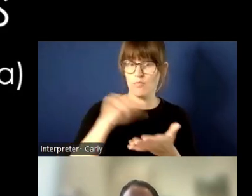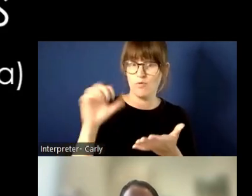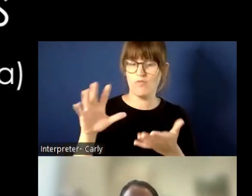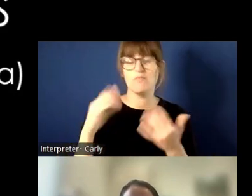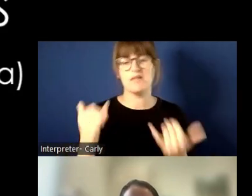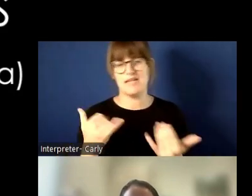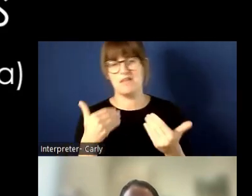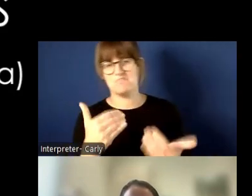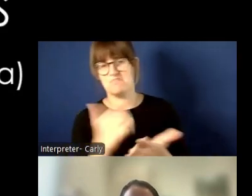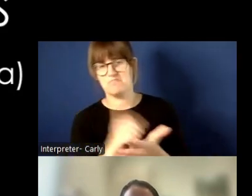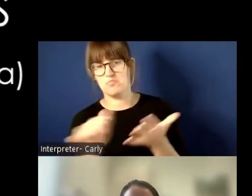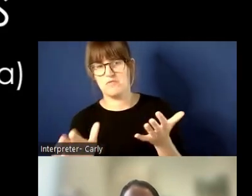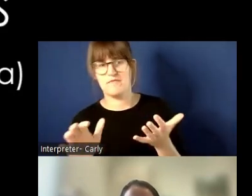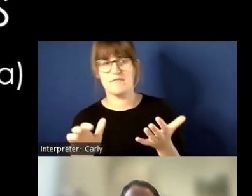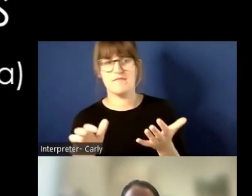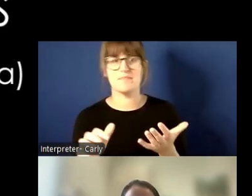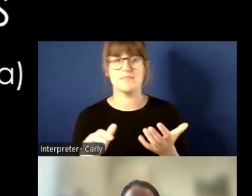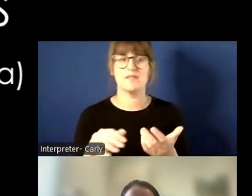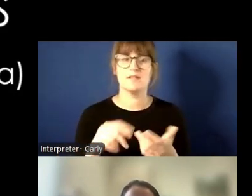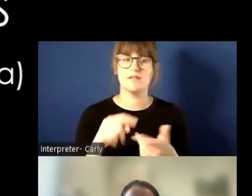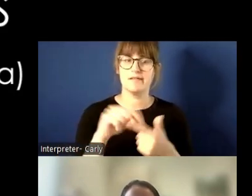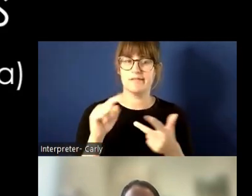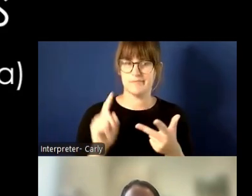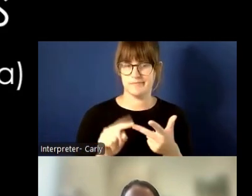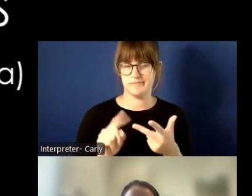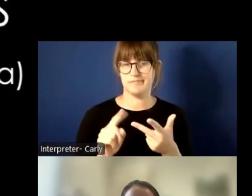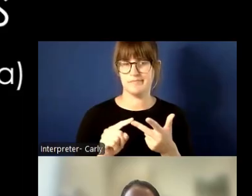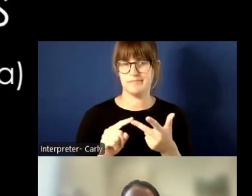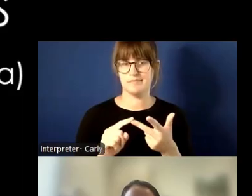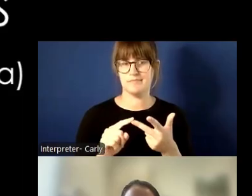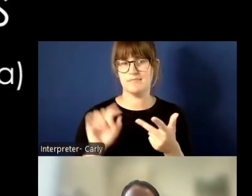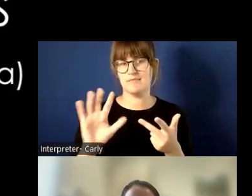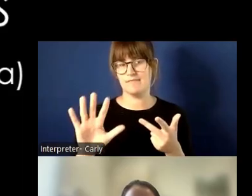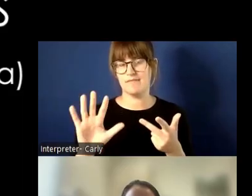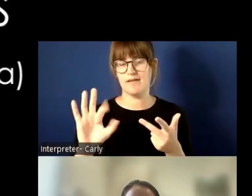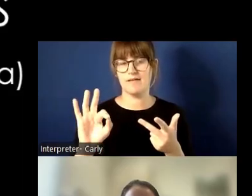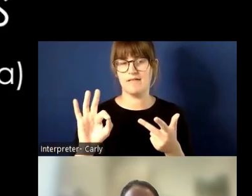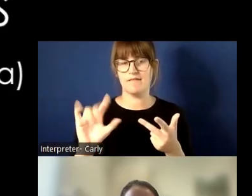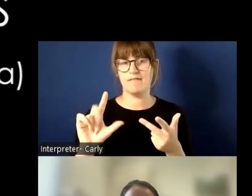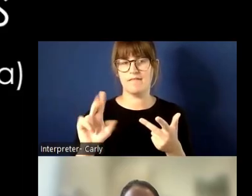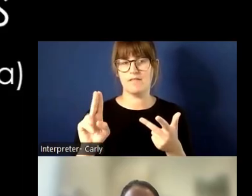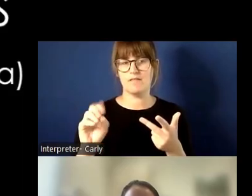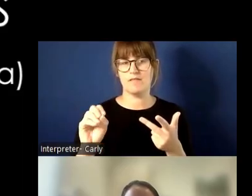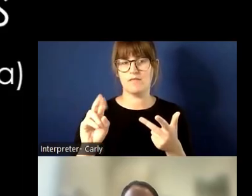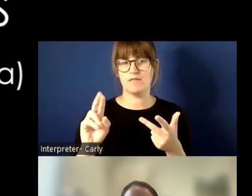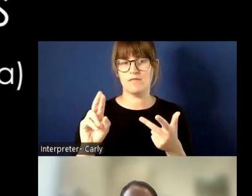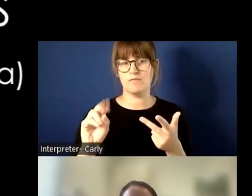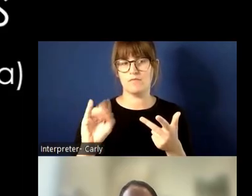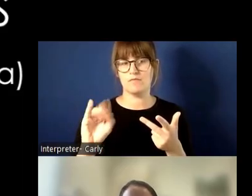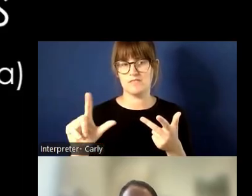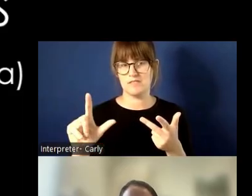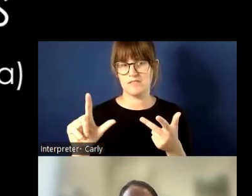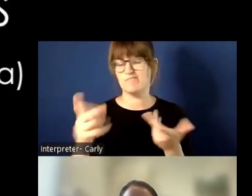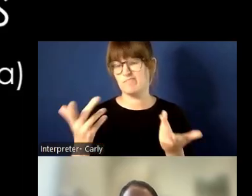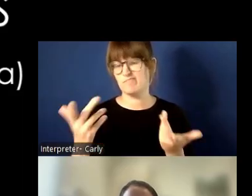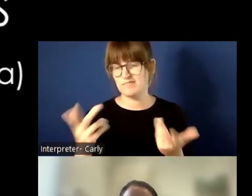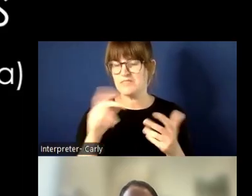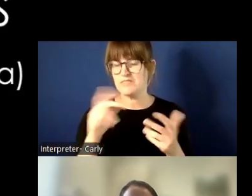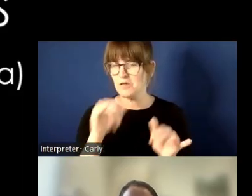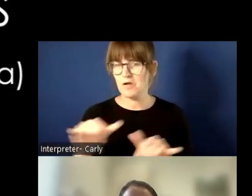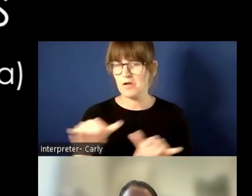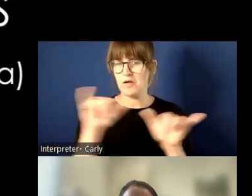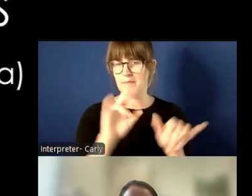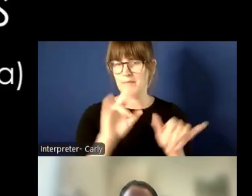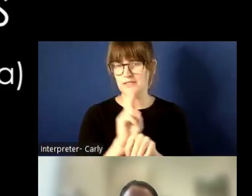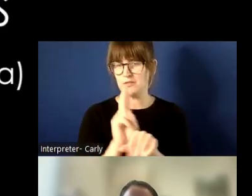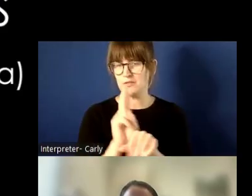we'll do intralesional or intratumoral injections like 5-fluorouracil or bleomycin or methotrexate. Not as commonly used now for